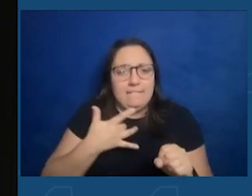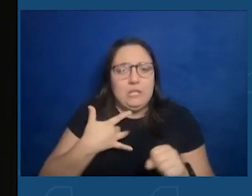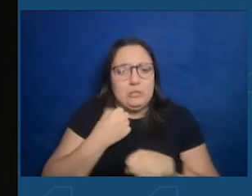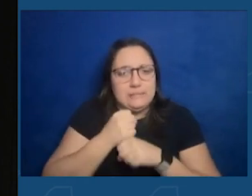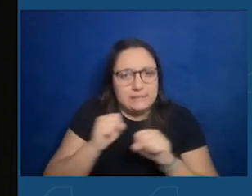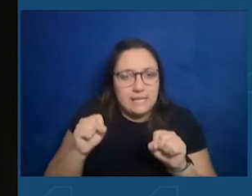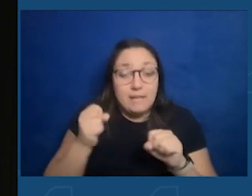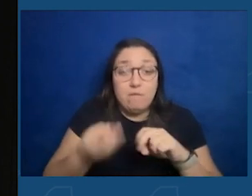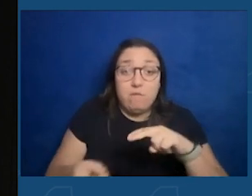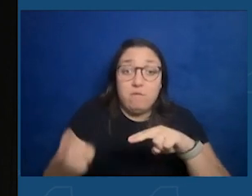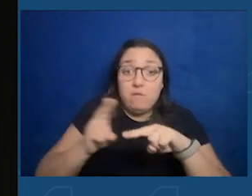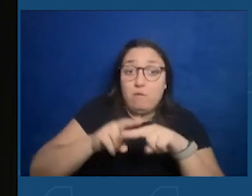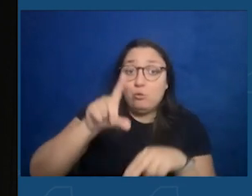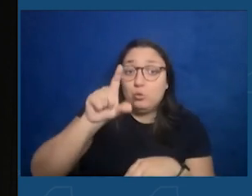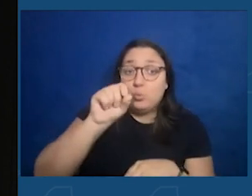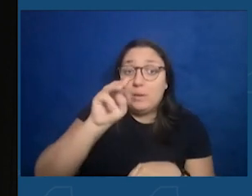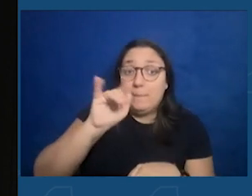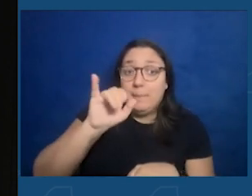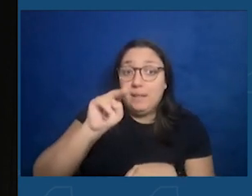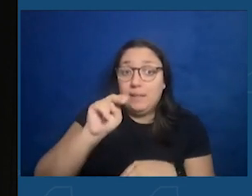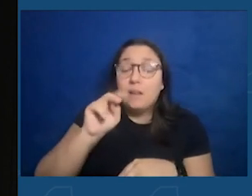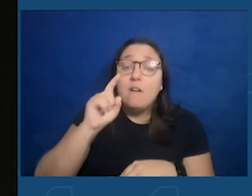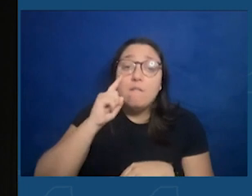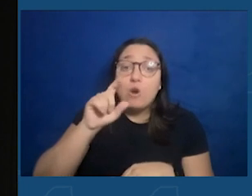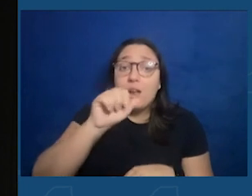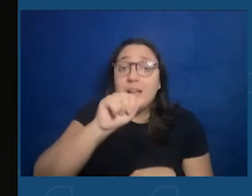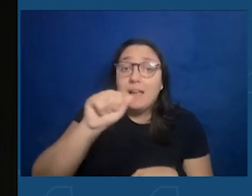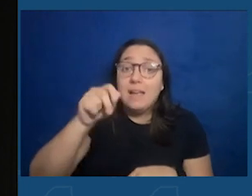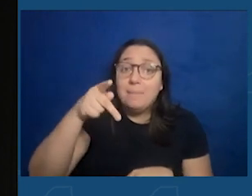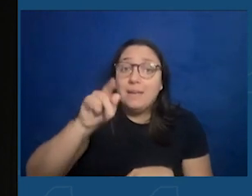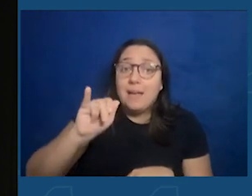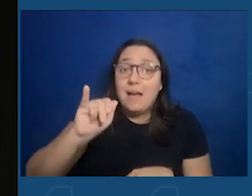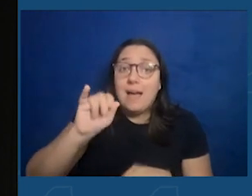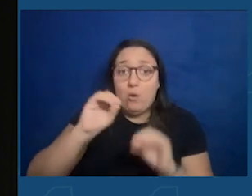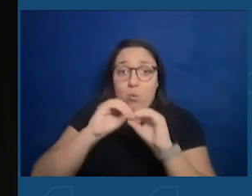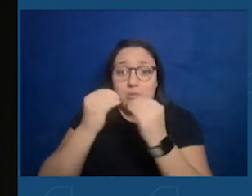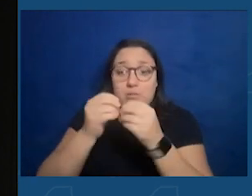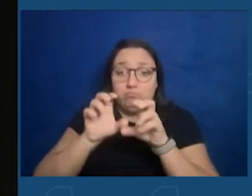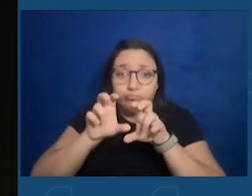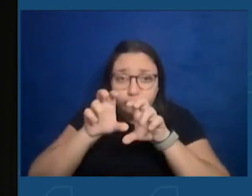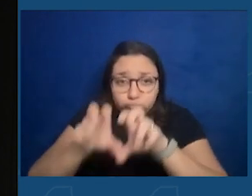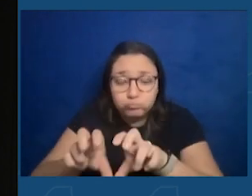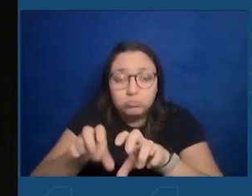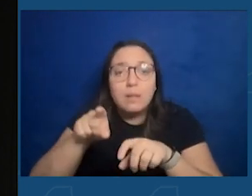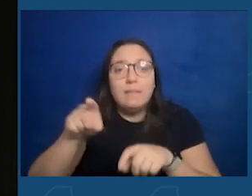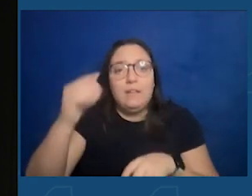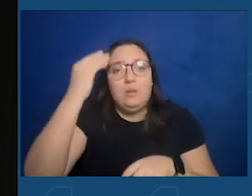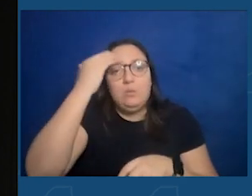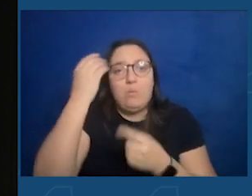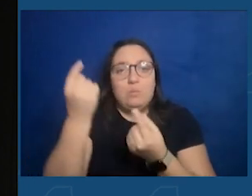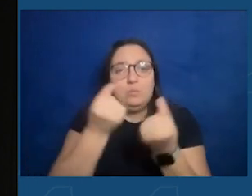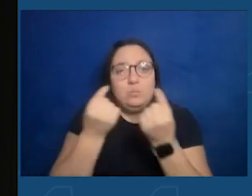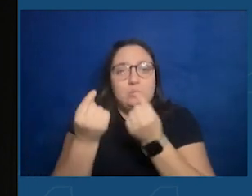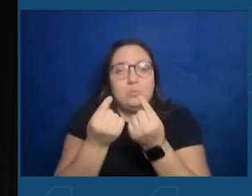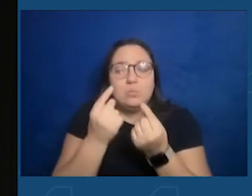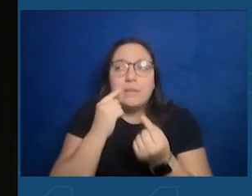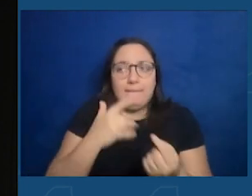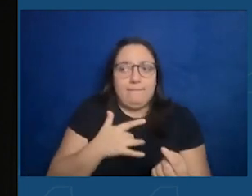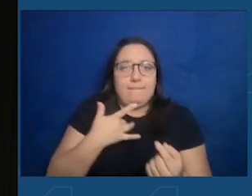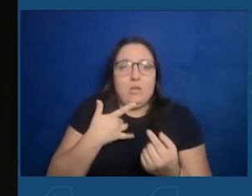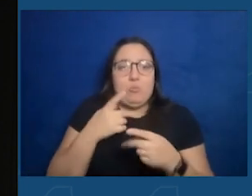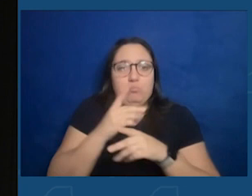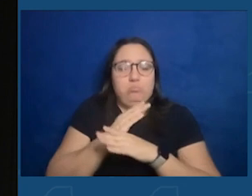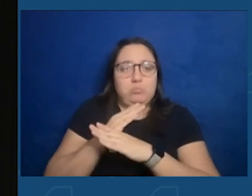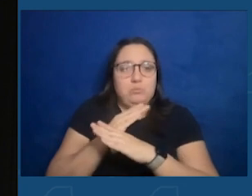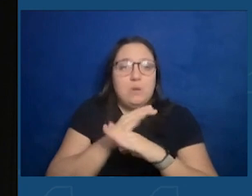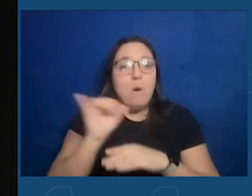million for AAPI organizations in the communities to make sure that they can do what they need to do to make sure they are protected. But I will stand